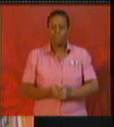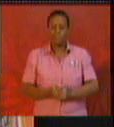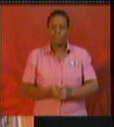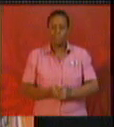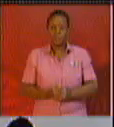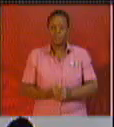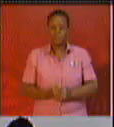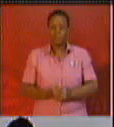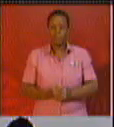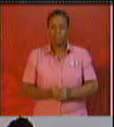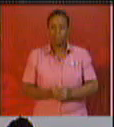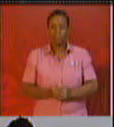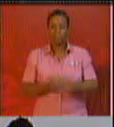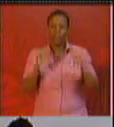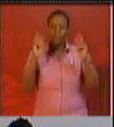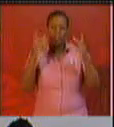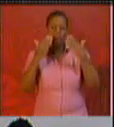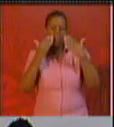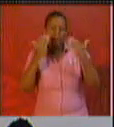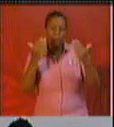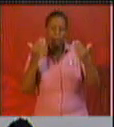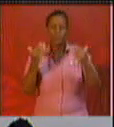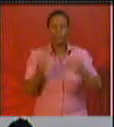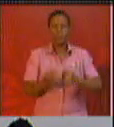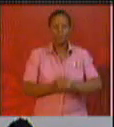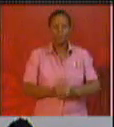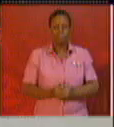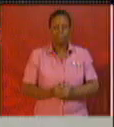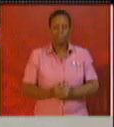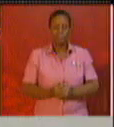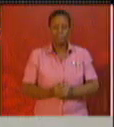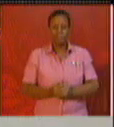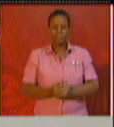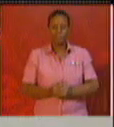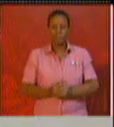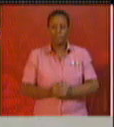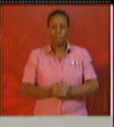Okay, thank you for the two questions. With respect to the first, the